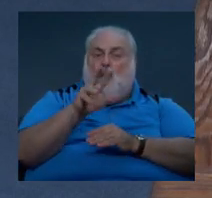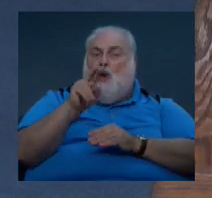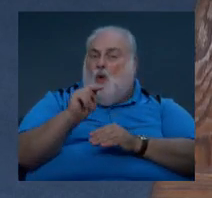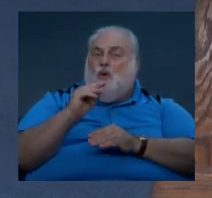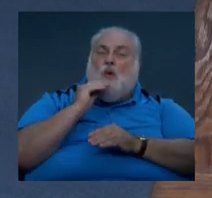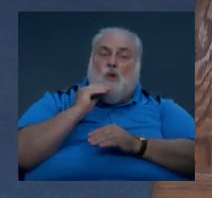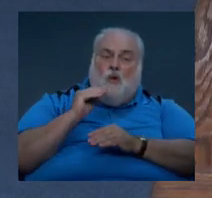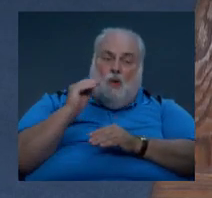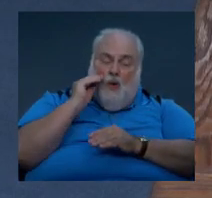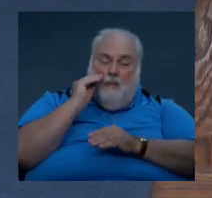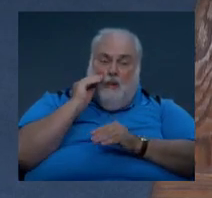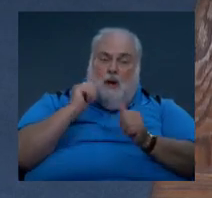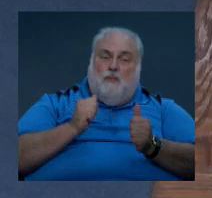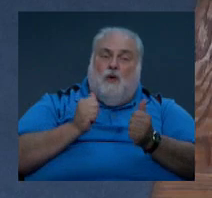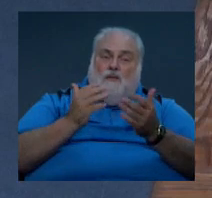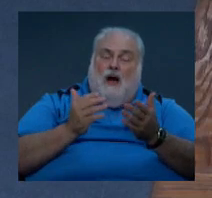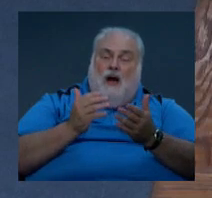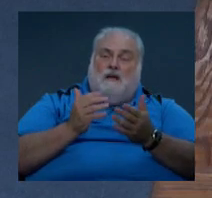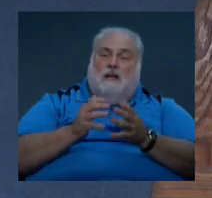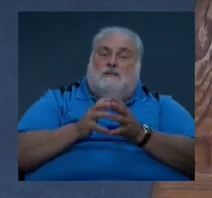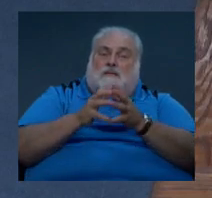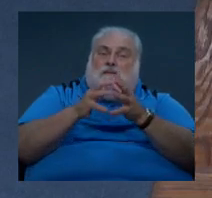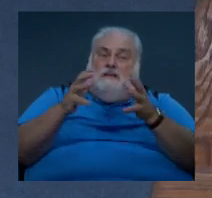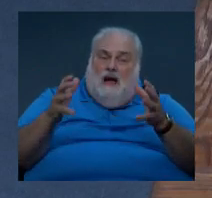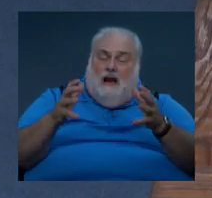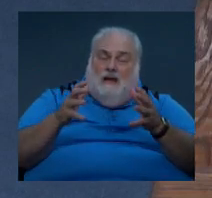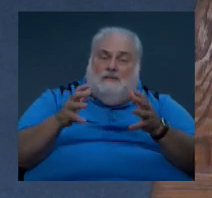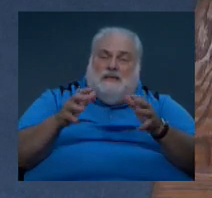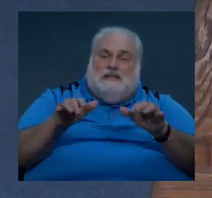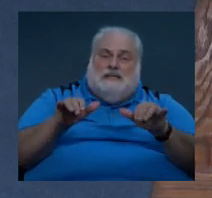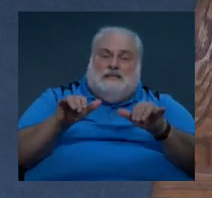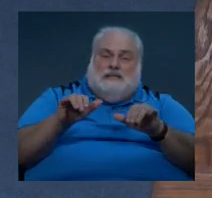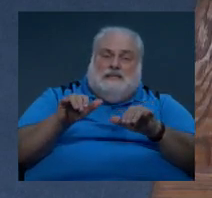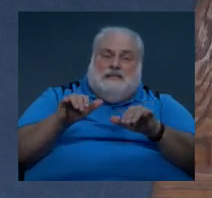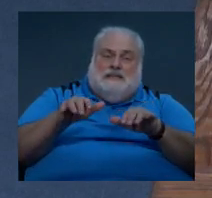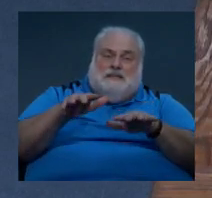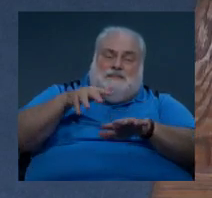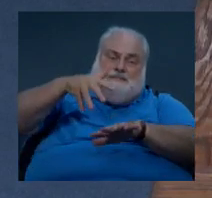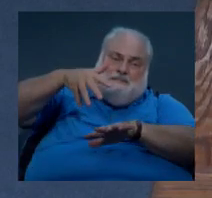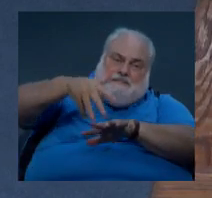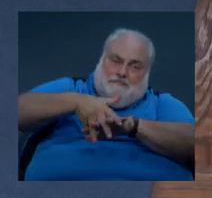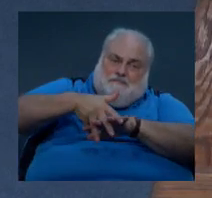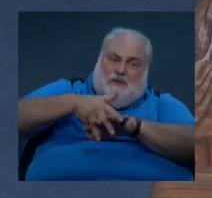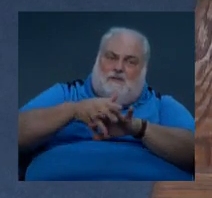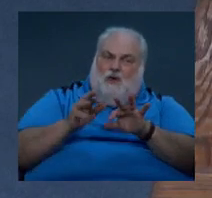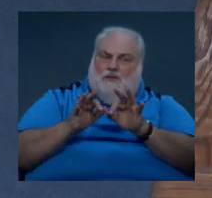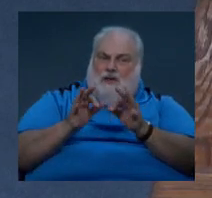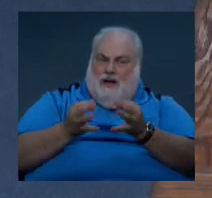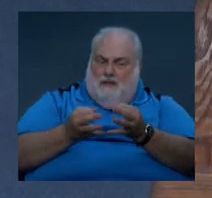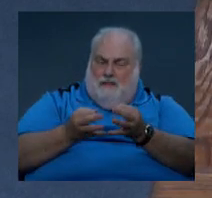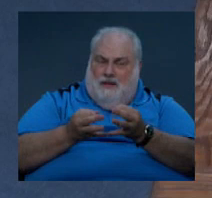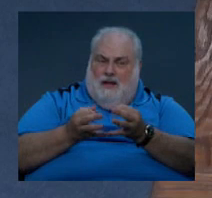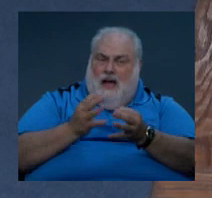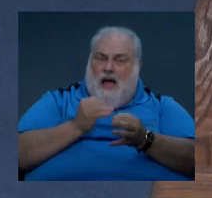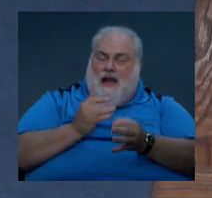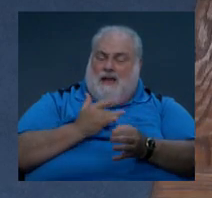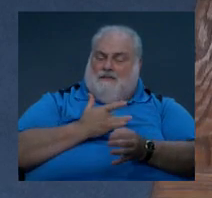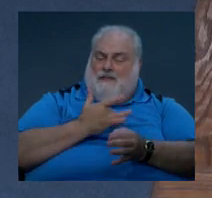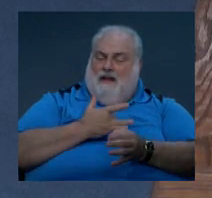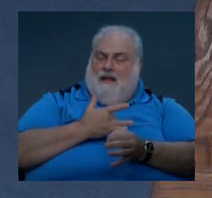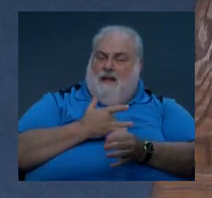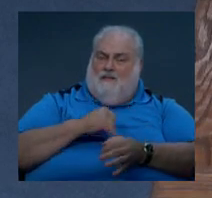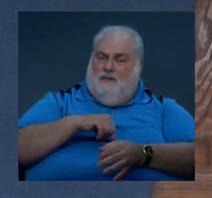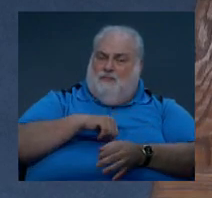for families, provides stability, and also provides a sense of